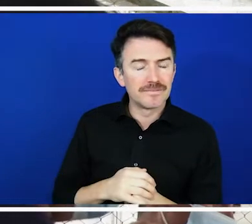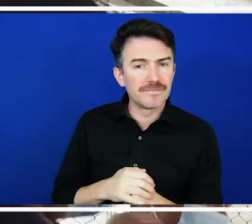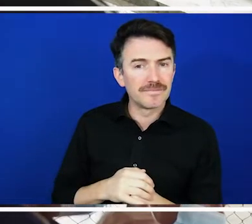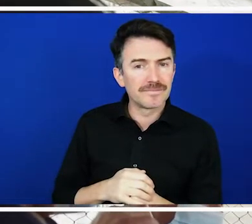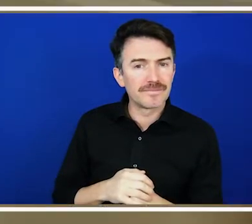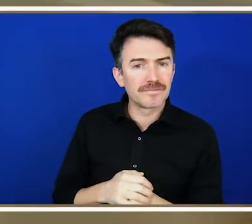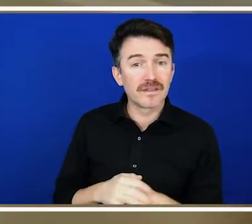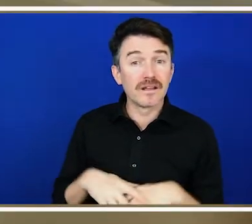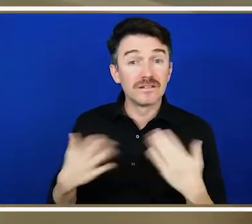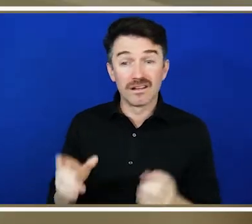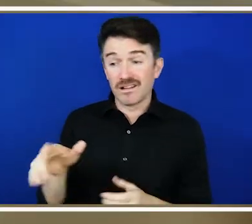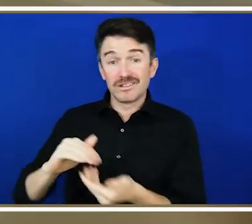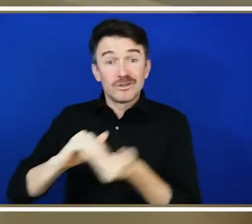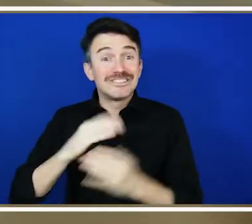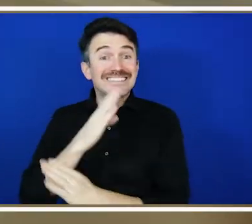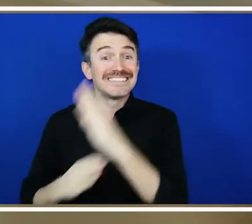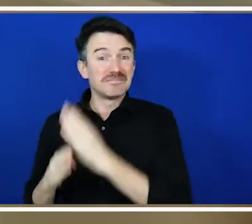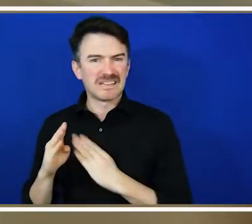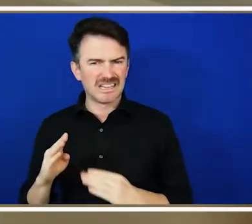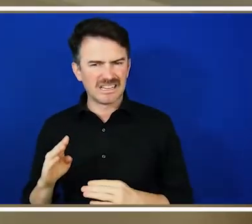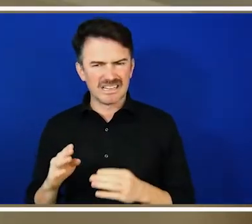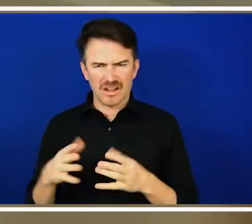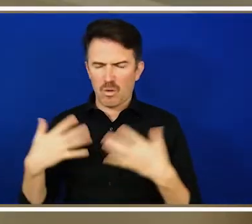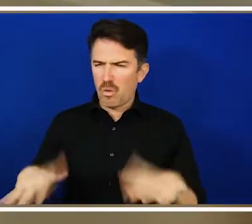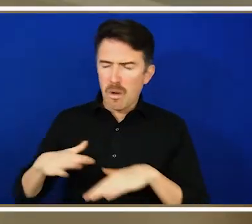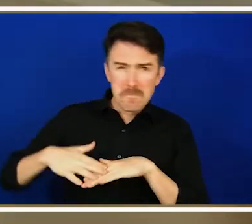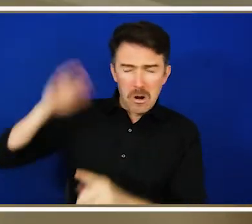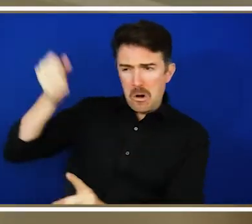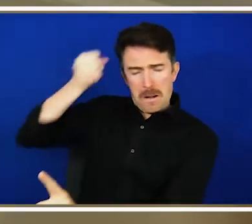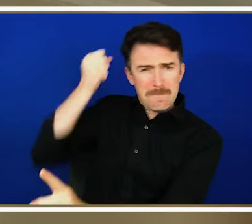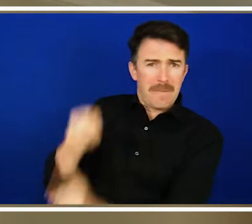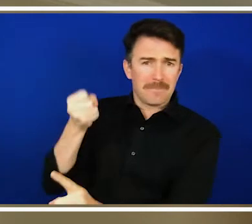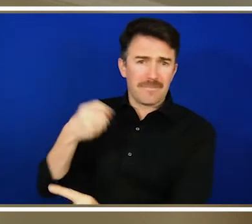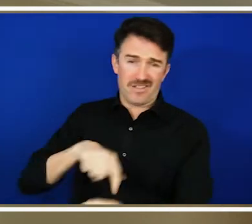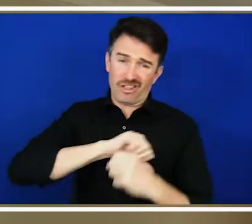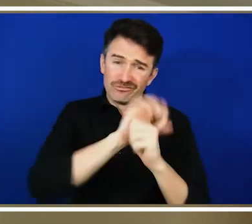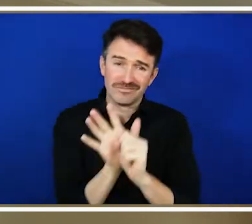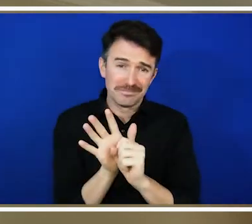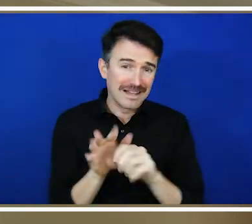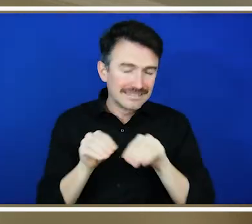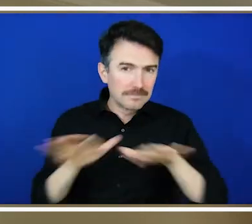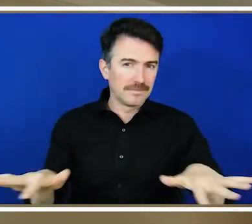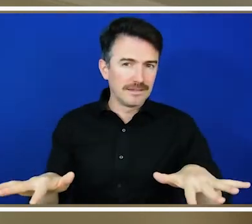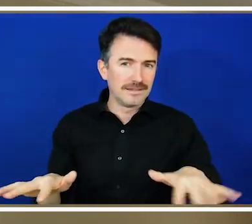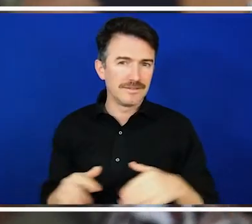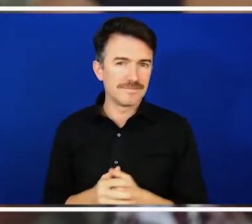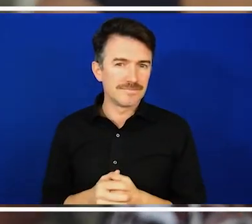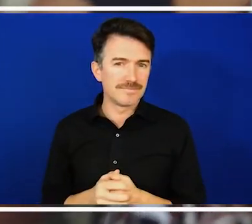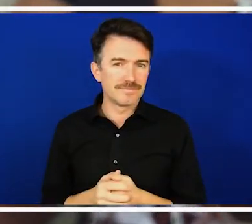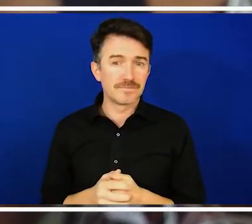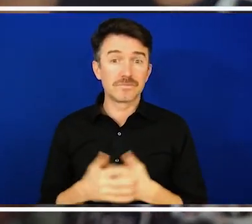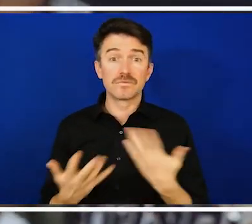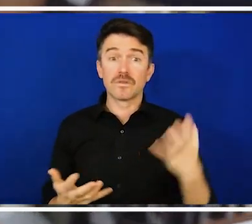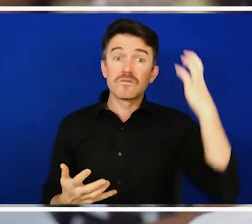way around. Persons with disabilities are disproportionately affected by this type of crisis.